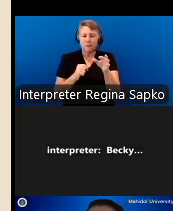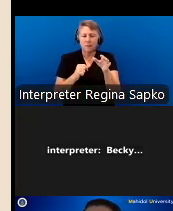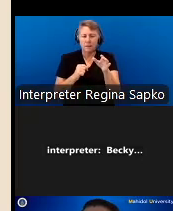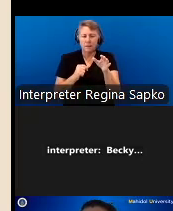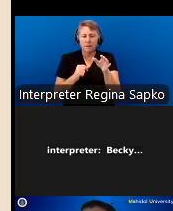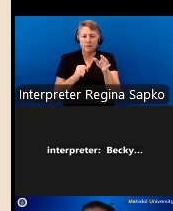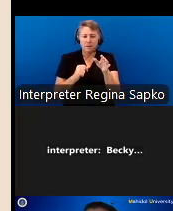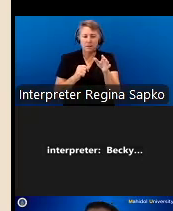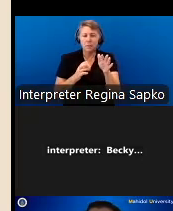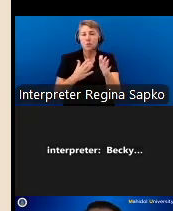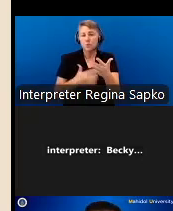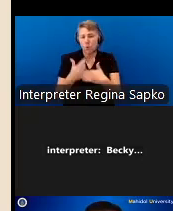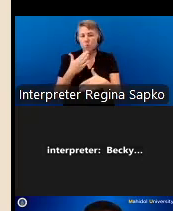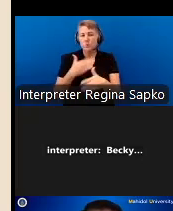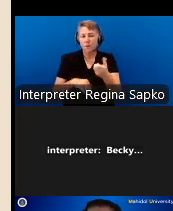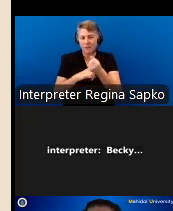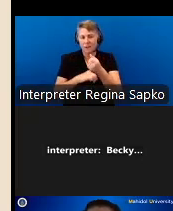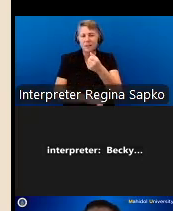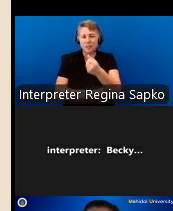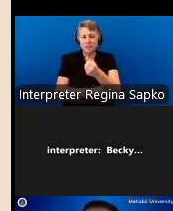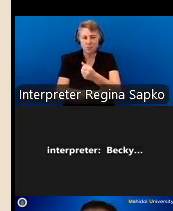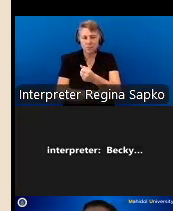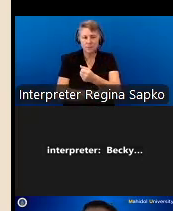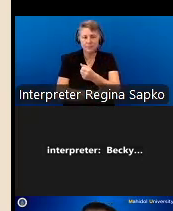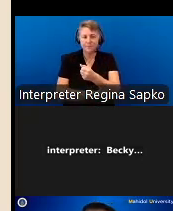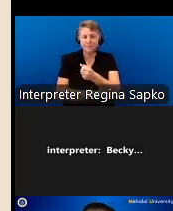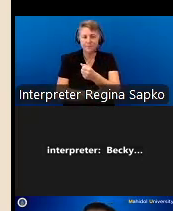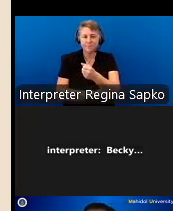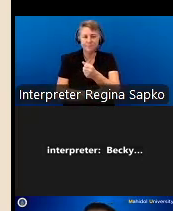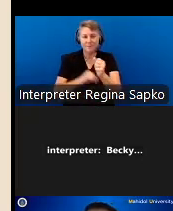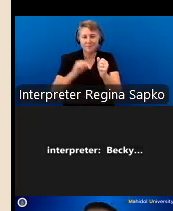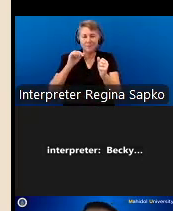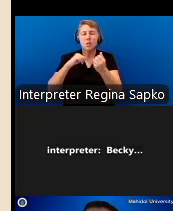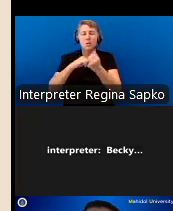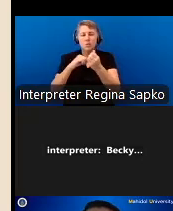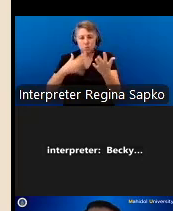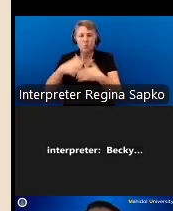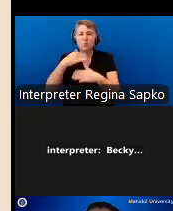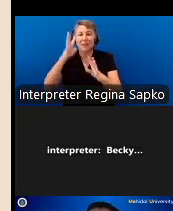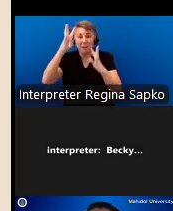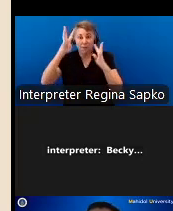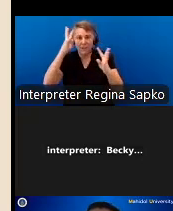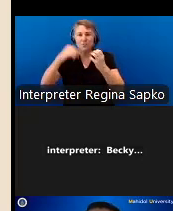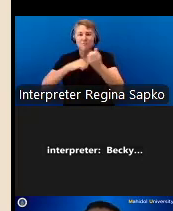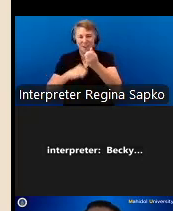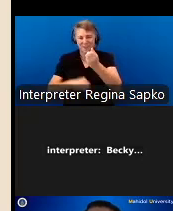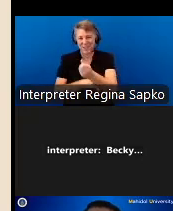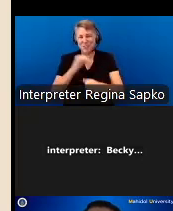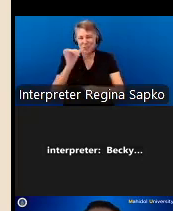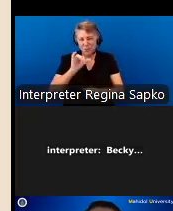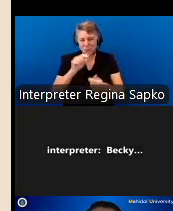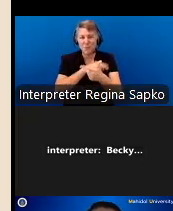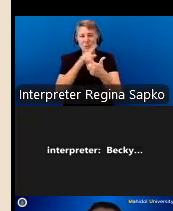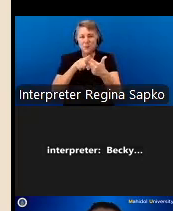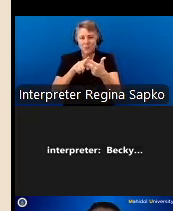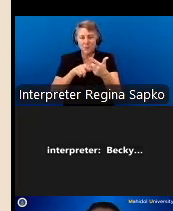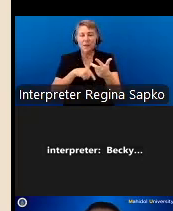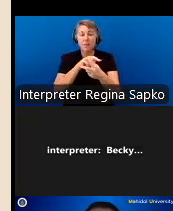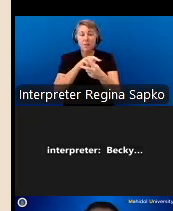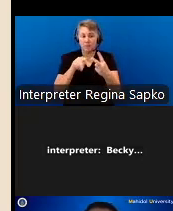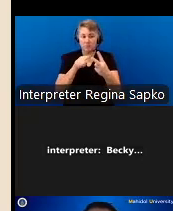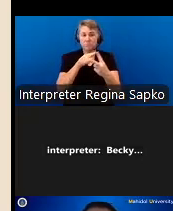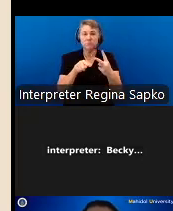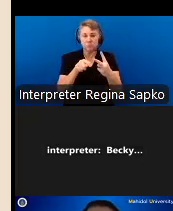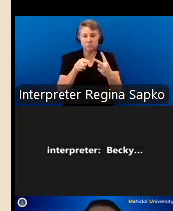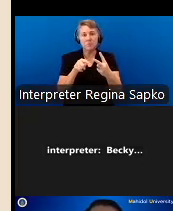social foundation, social innovation foundation that I mentioned earlier, and play major role in